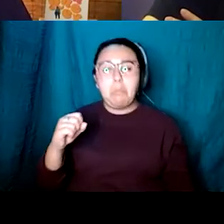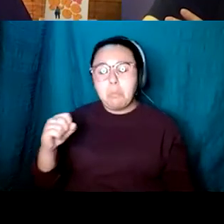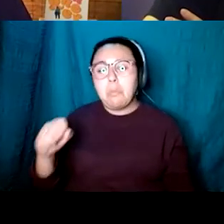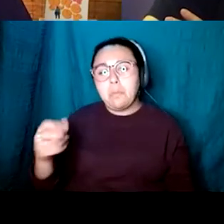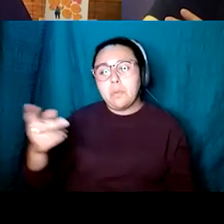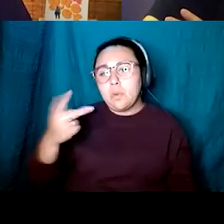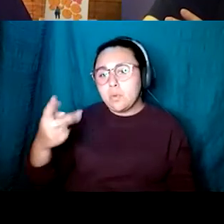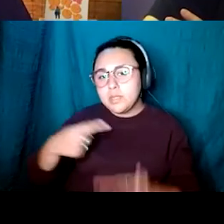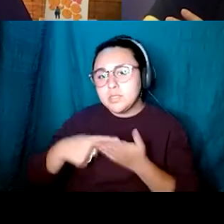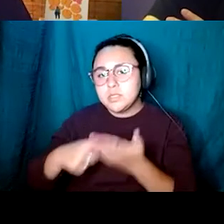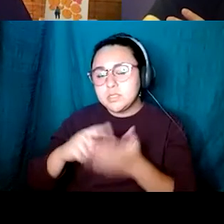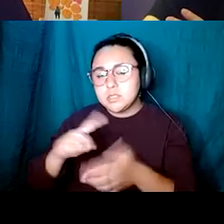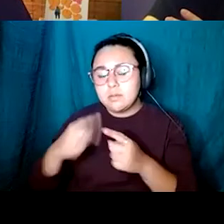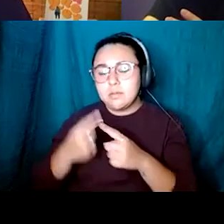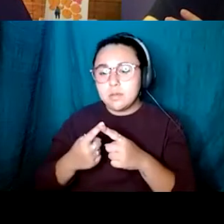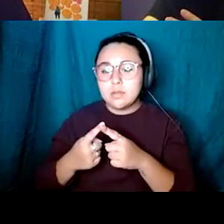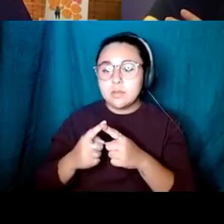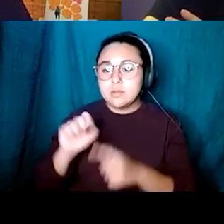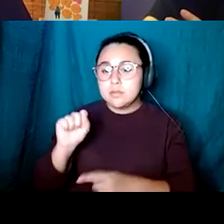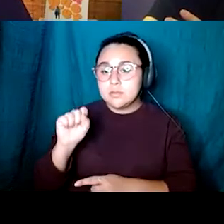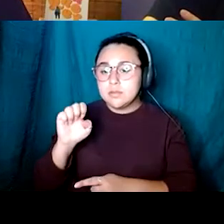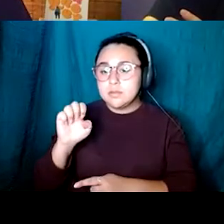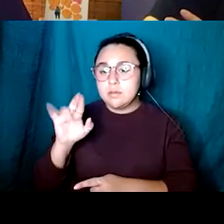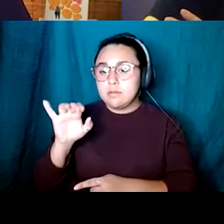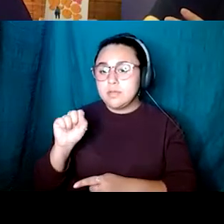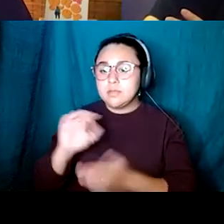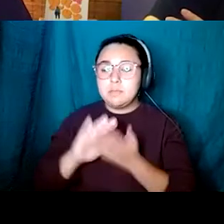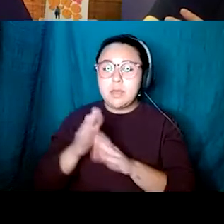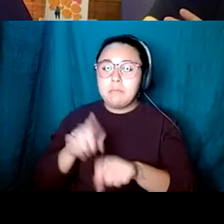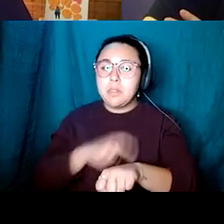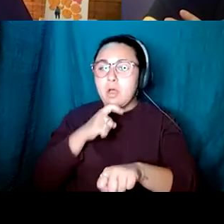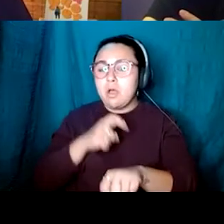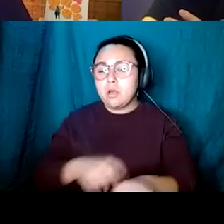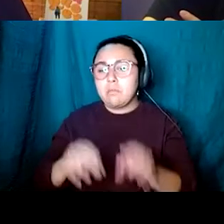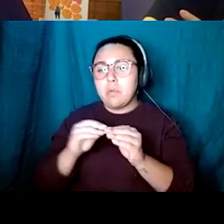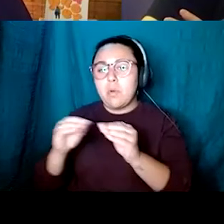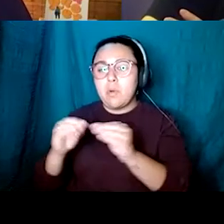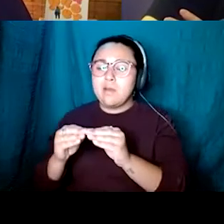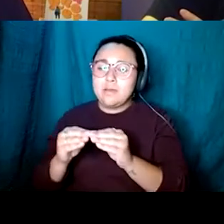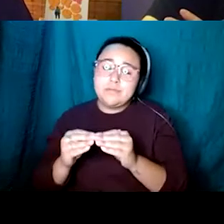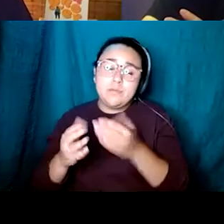about the series going a little longer, and then for a variety of reasons it didn't.